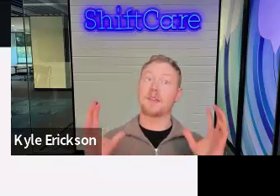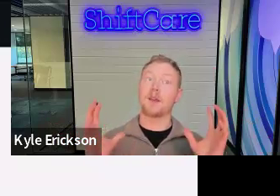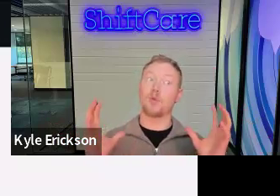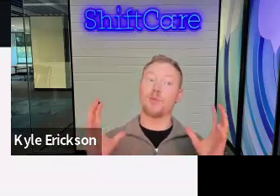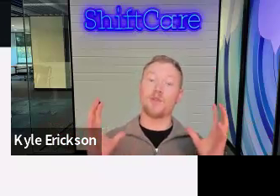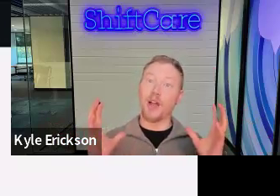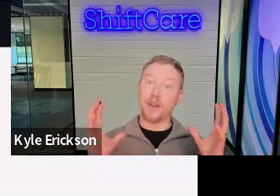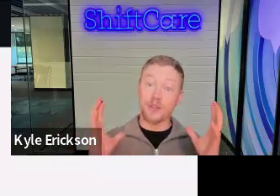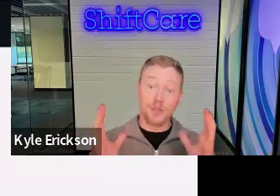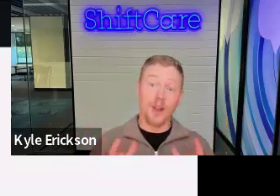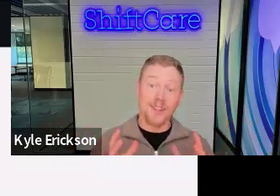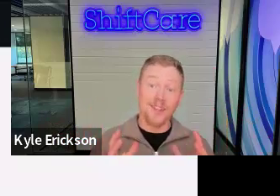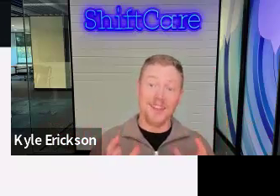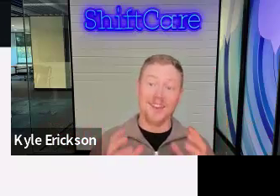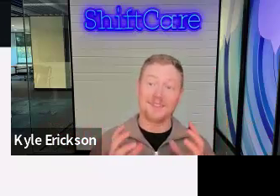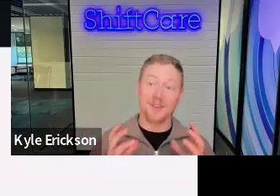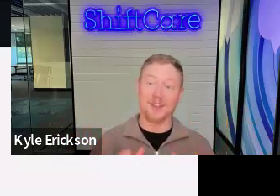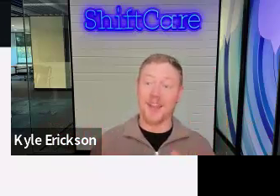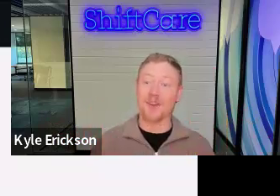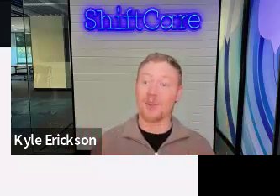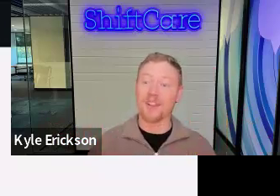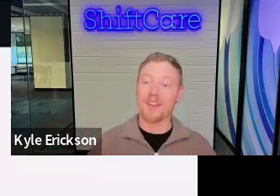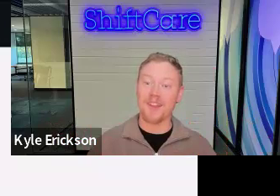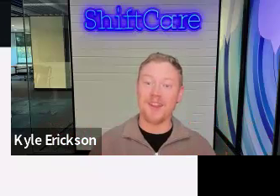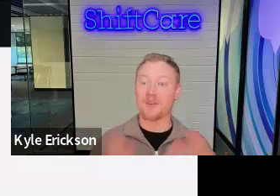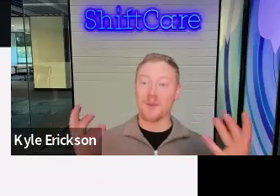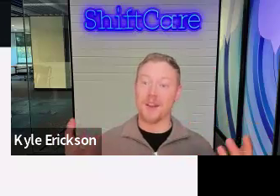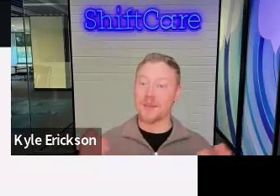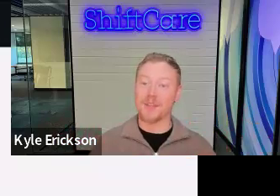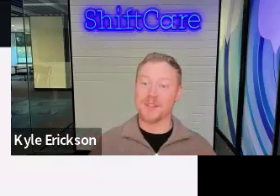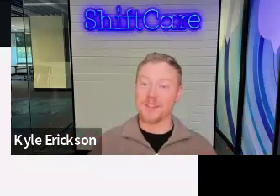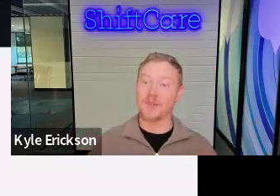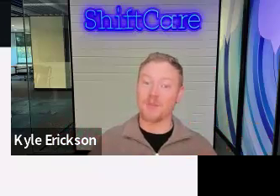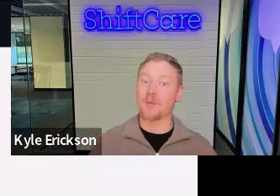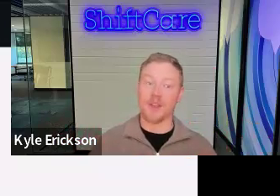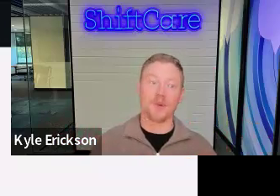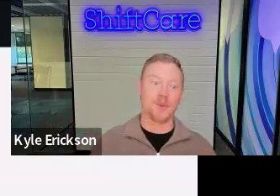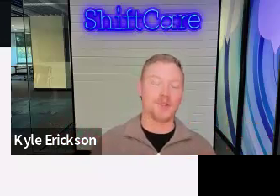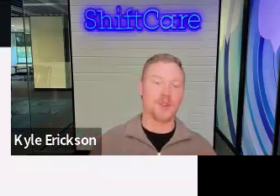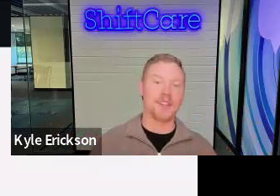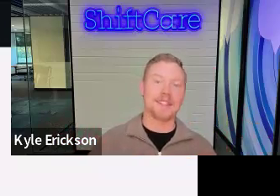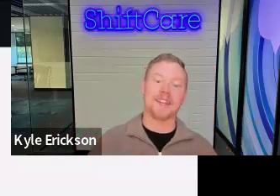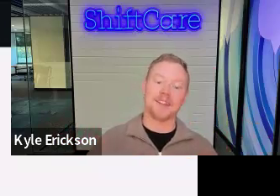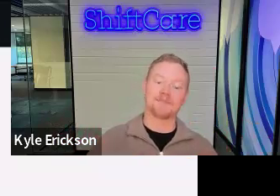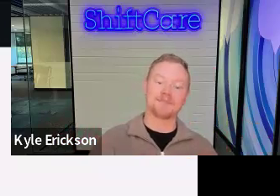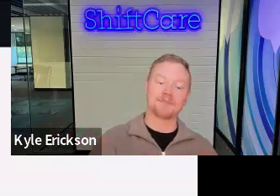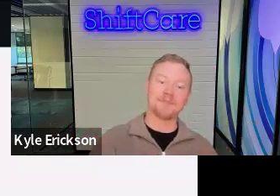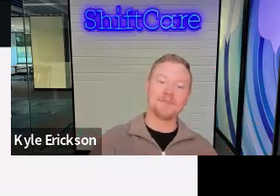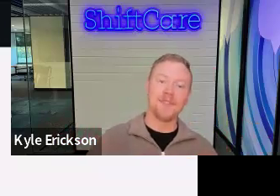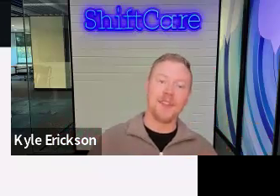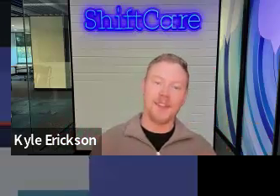something we've seen remove a lot of stress and frankly hair pulling from a lot of the businesses that we've been working with, which is really